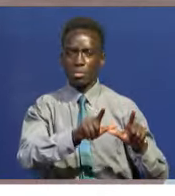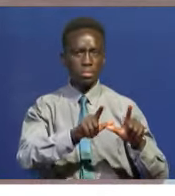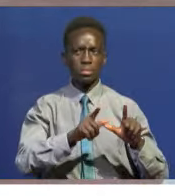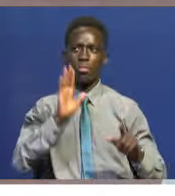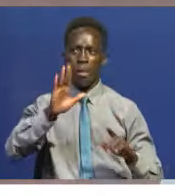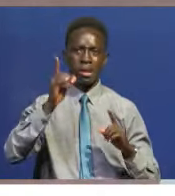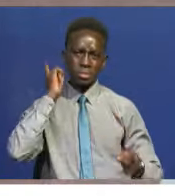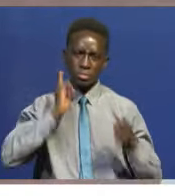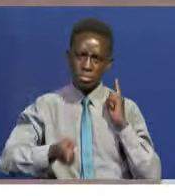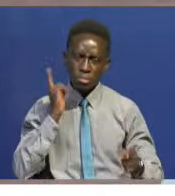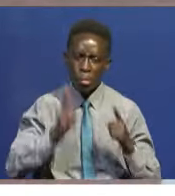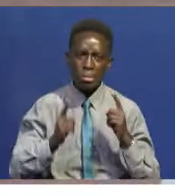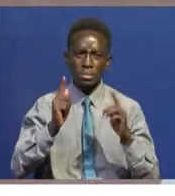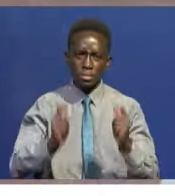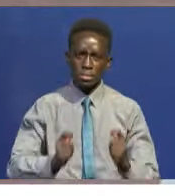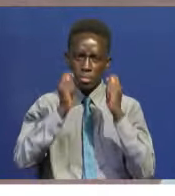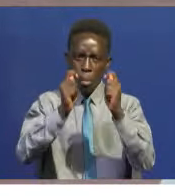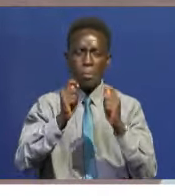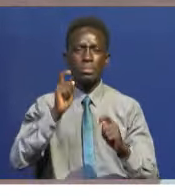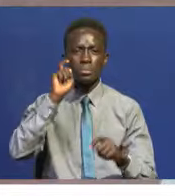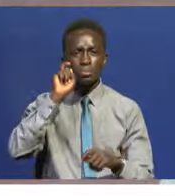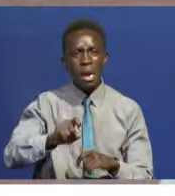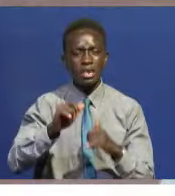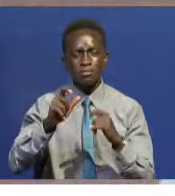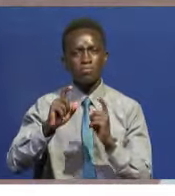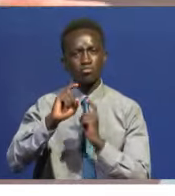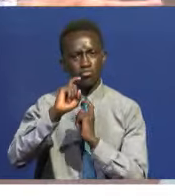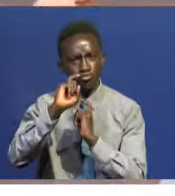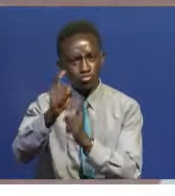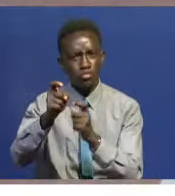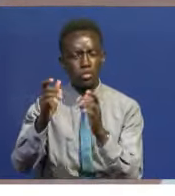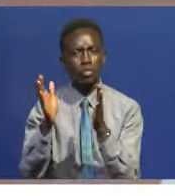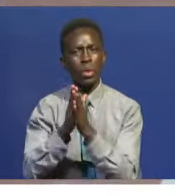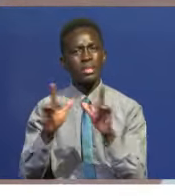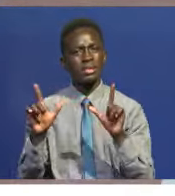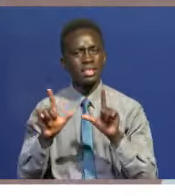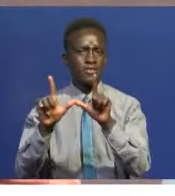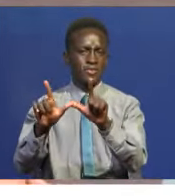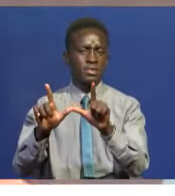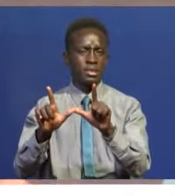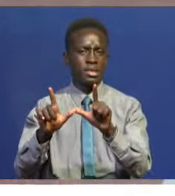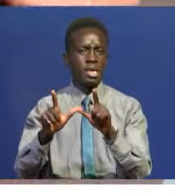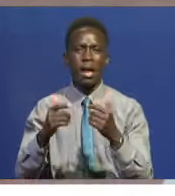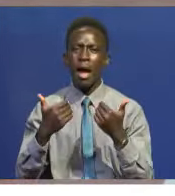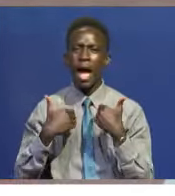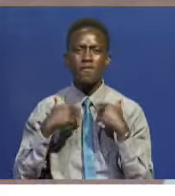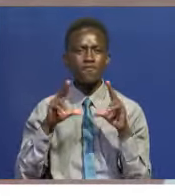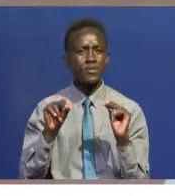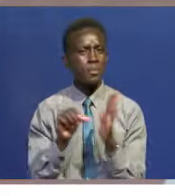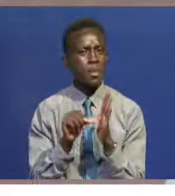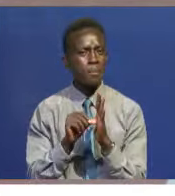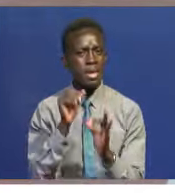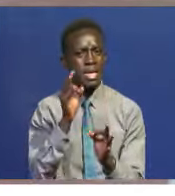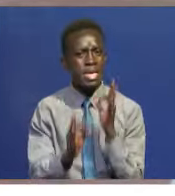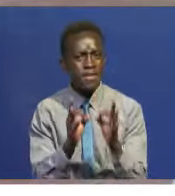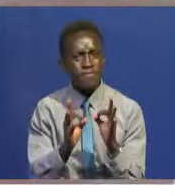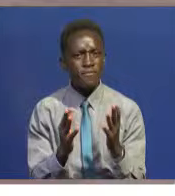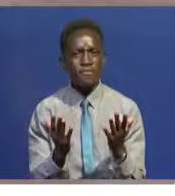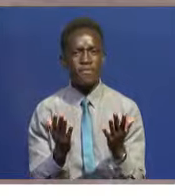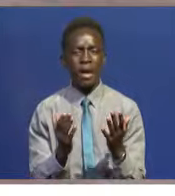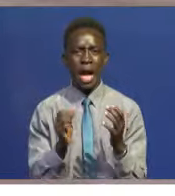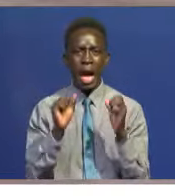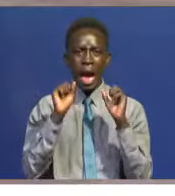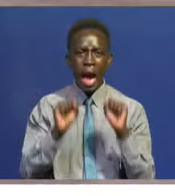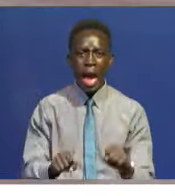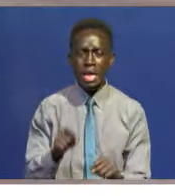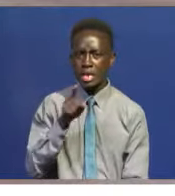must count for something and must be rewarded to be a certificate. And Your Excellency, there is no problem if we can absorb these